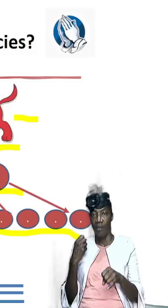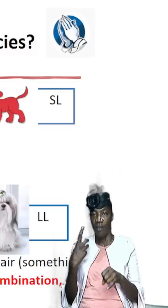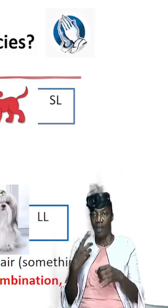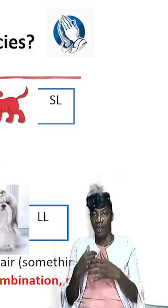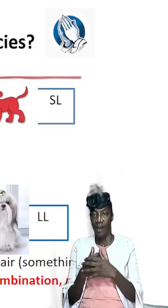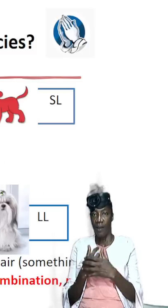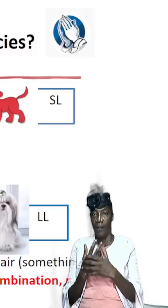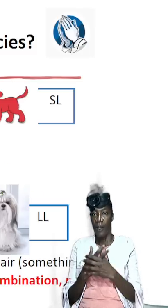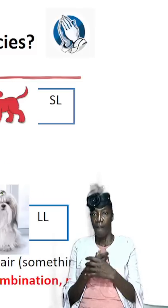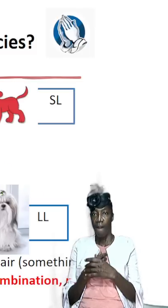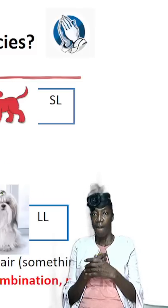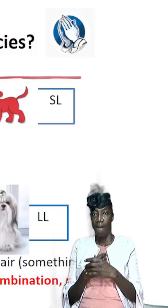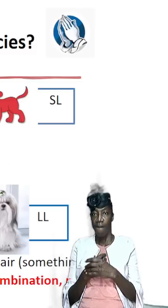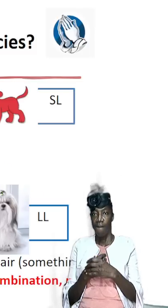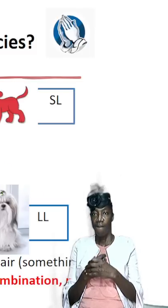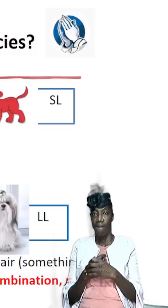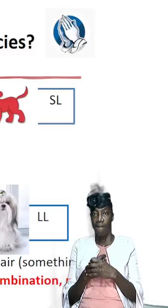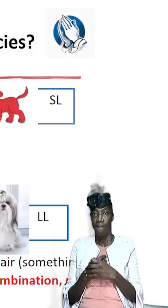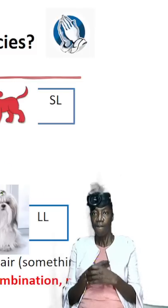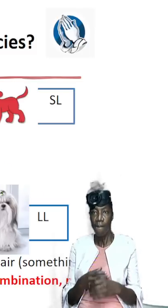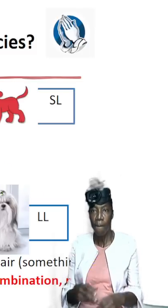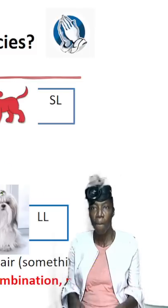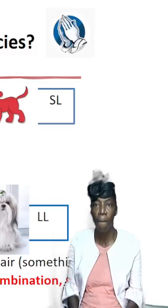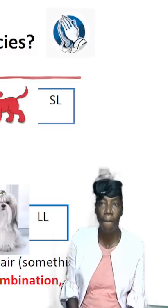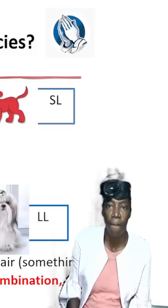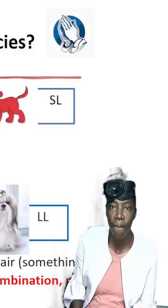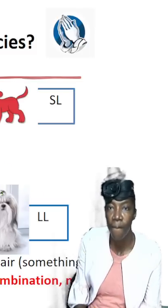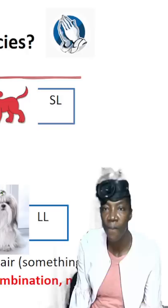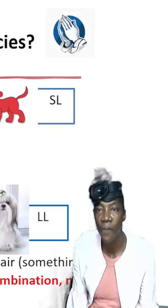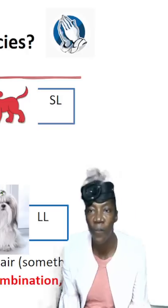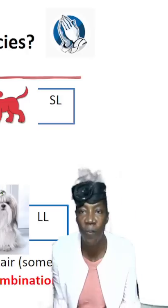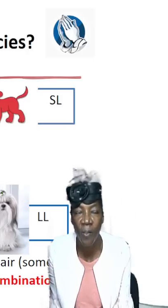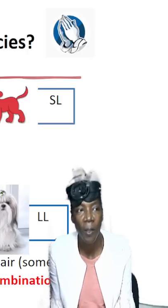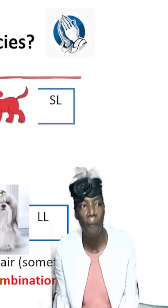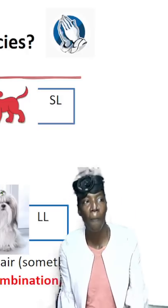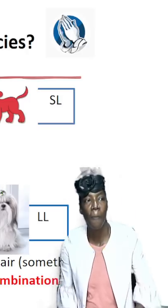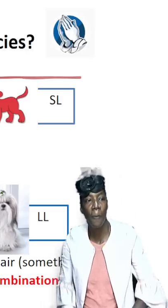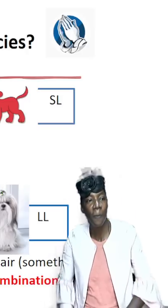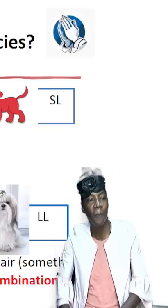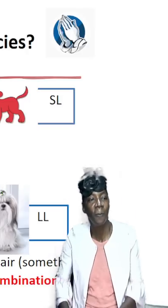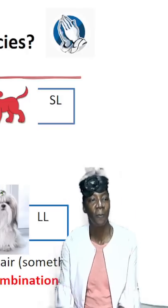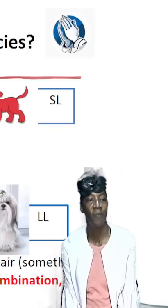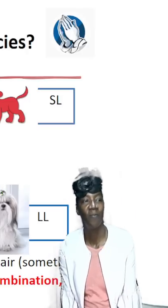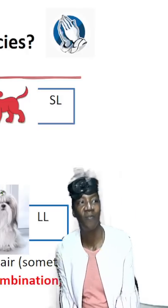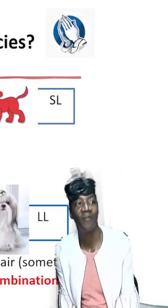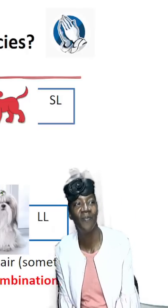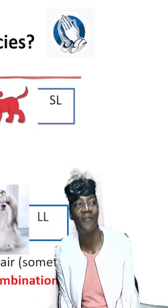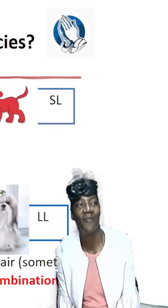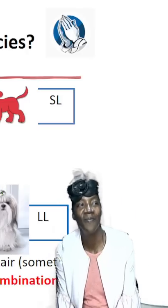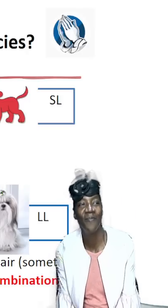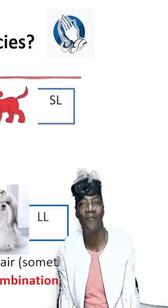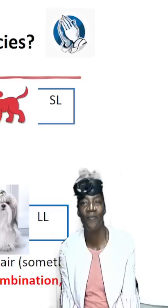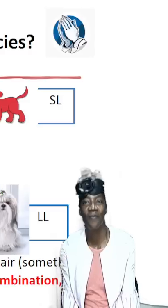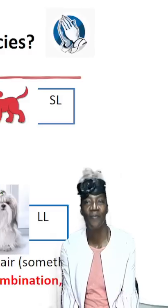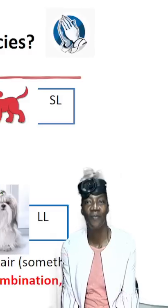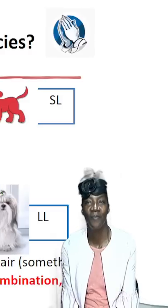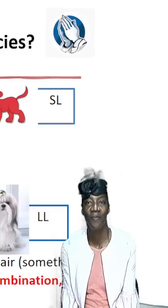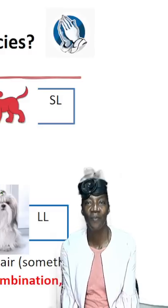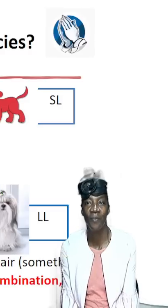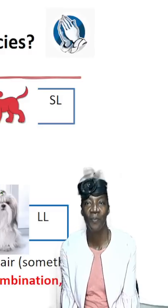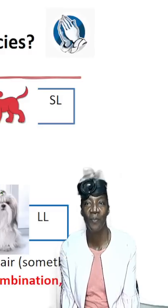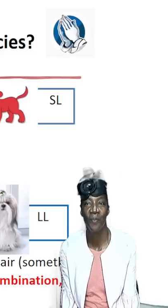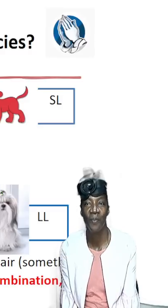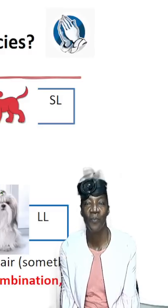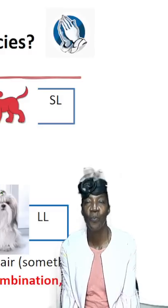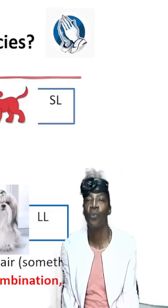And here is what I am going to use as an illustration. So let me go slowly with this